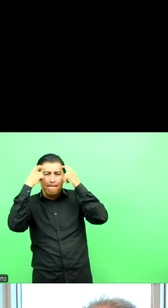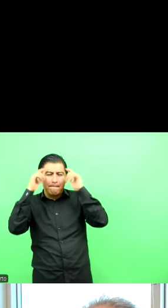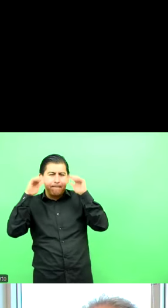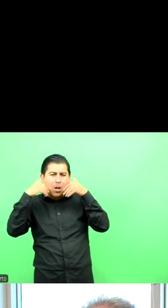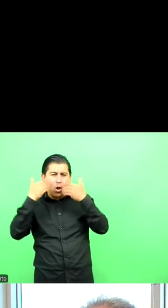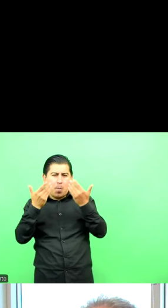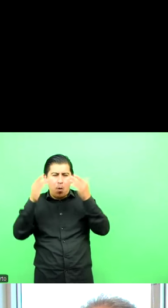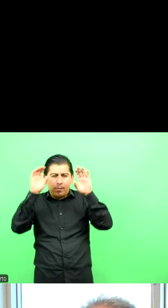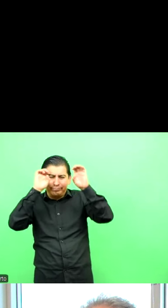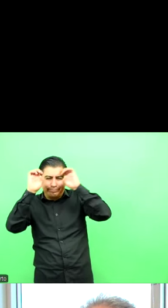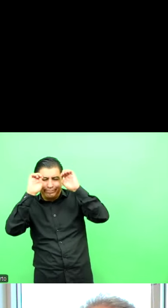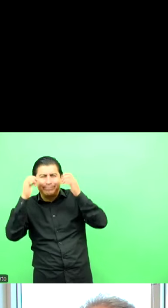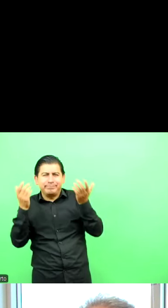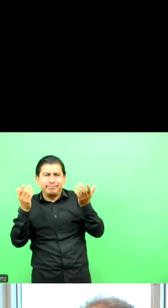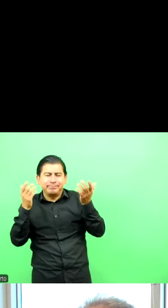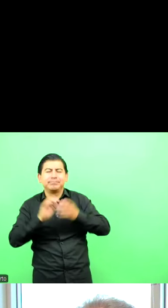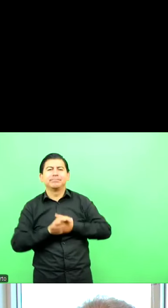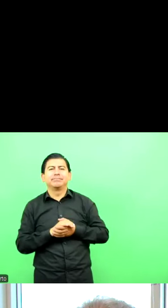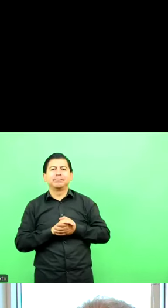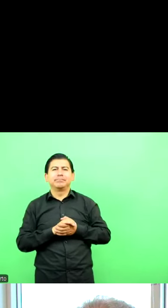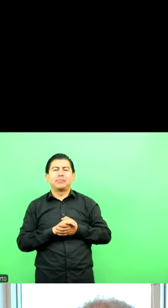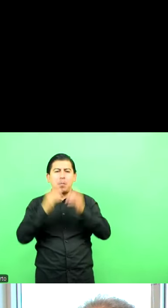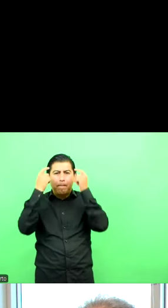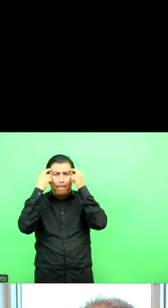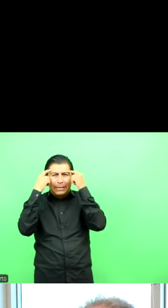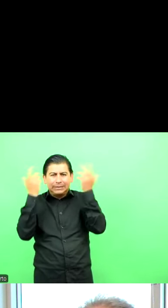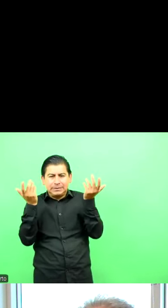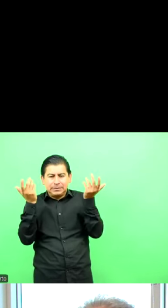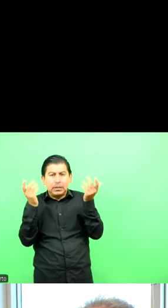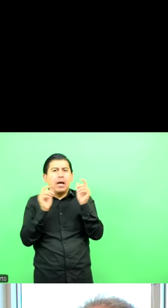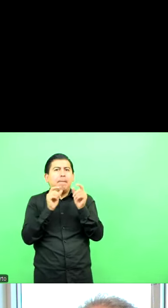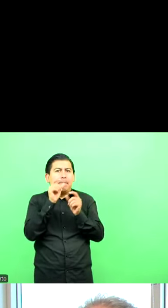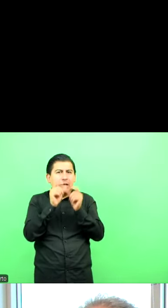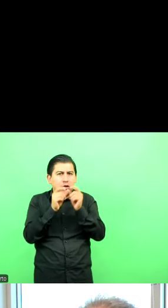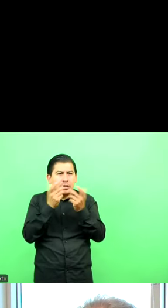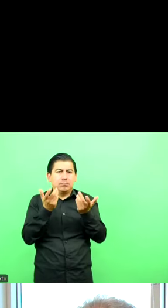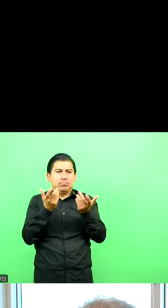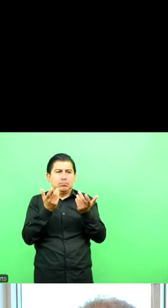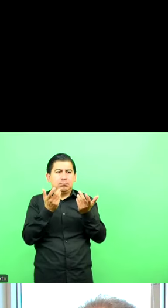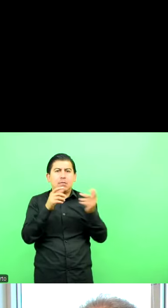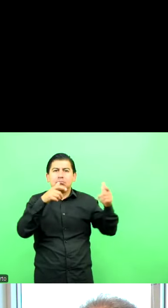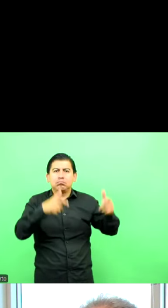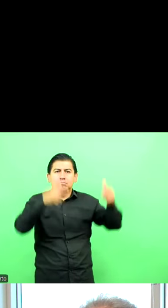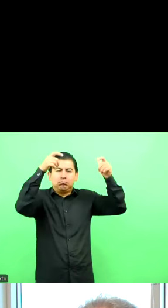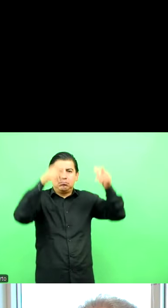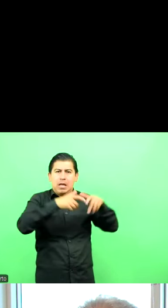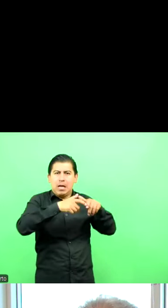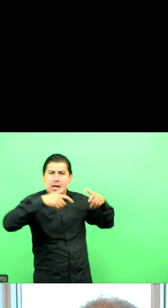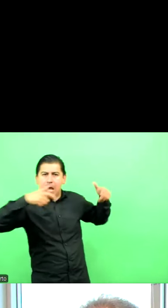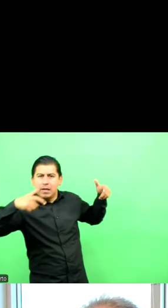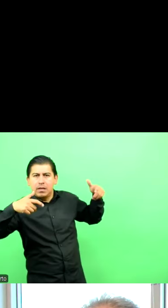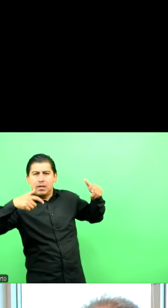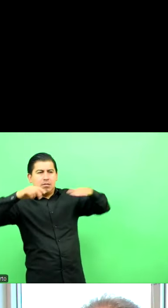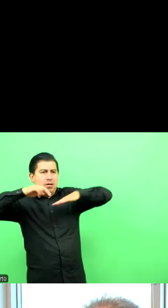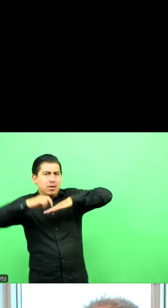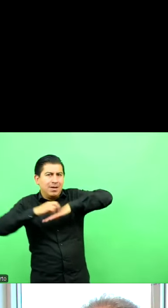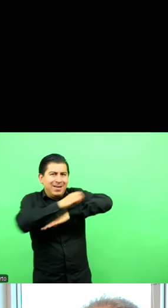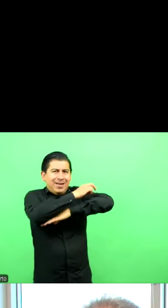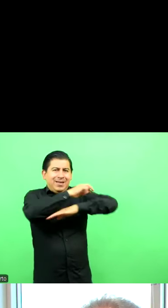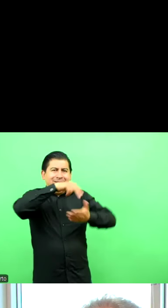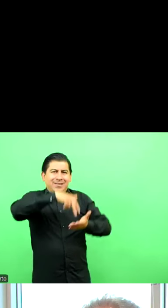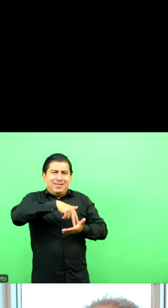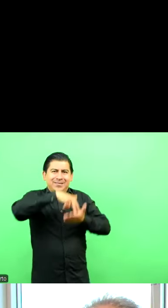But hospital doesn't work in silo. Hospital works as part of health system, as part of community to respond